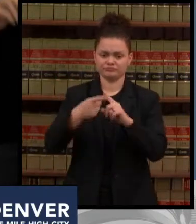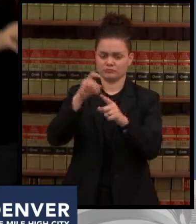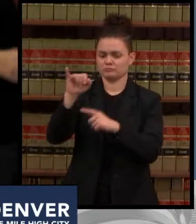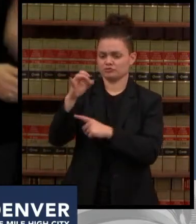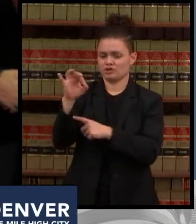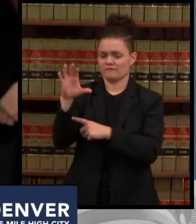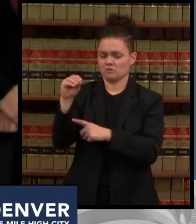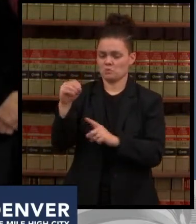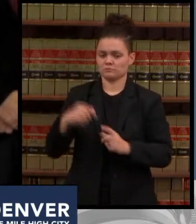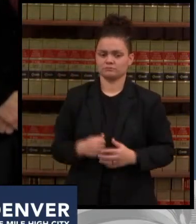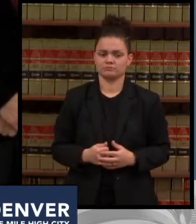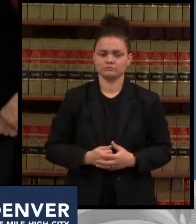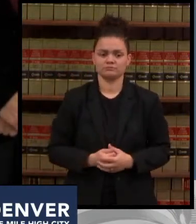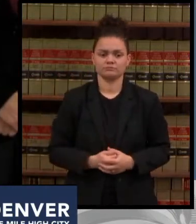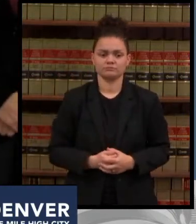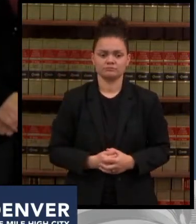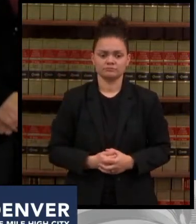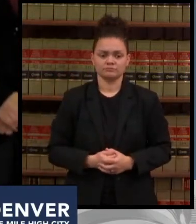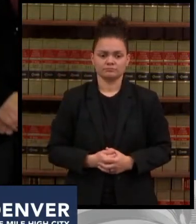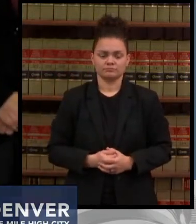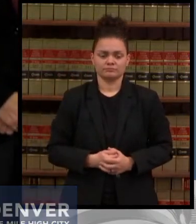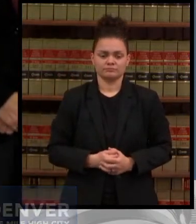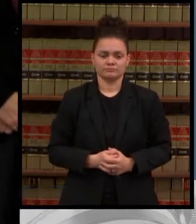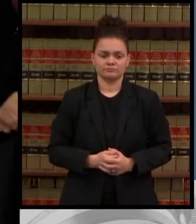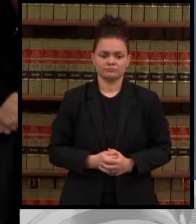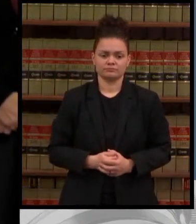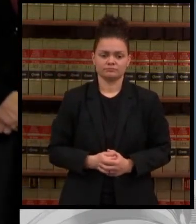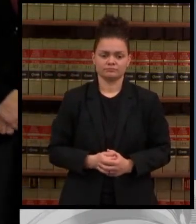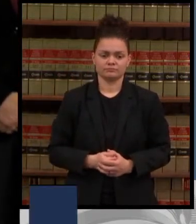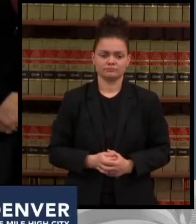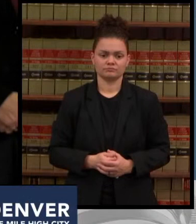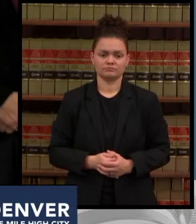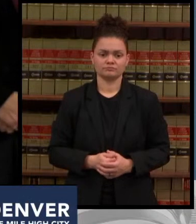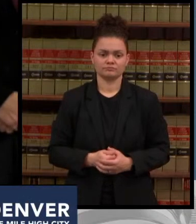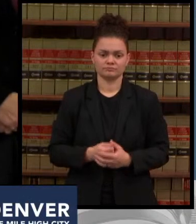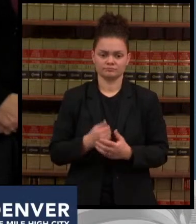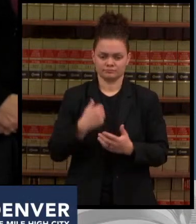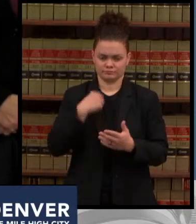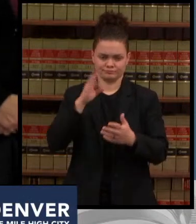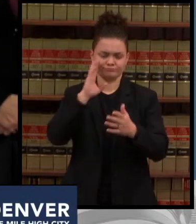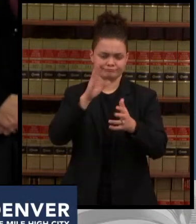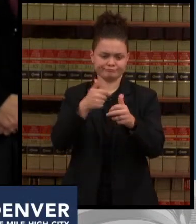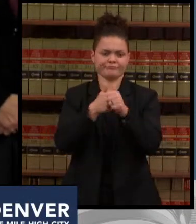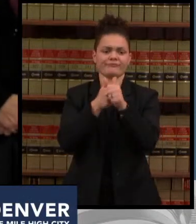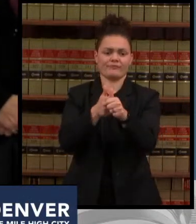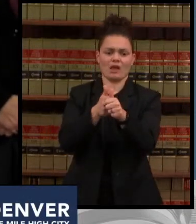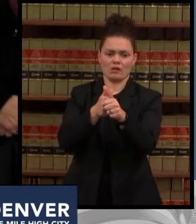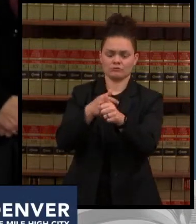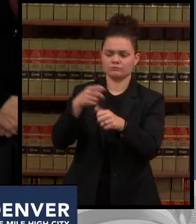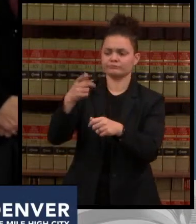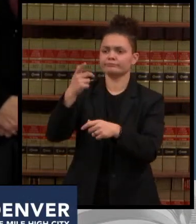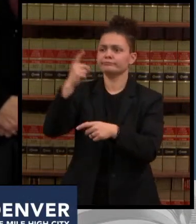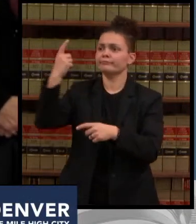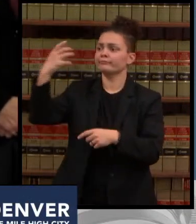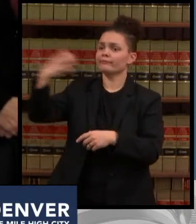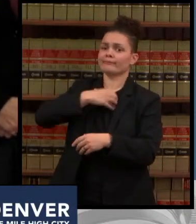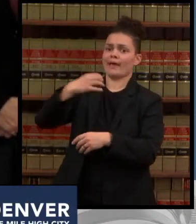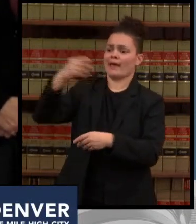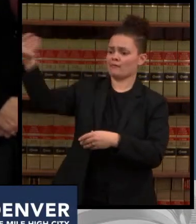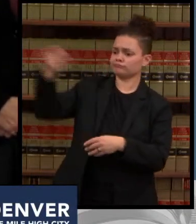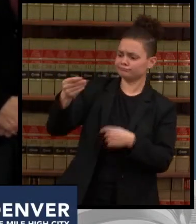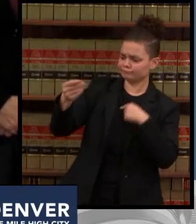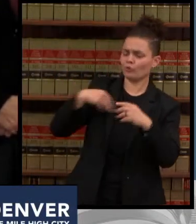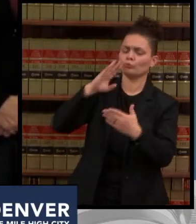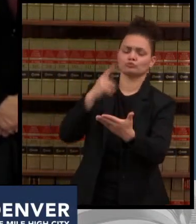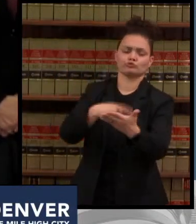on a complaint-based enforcement basis for this PHO. But what I'd like to tell our businesses is that the people of Jefferson County